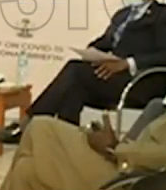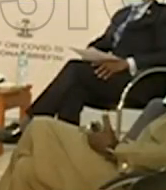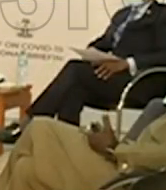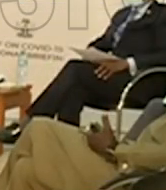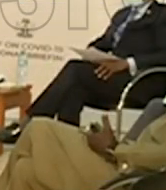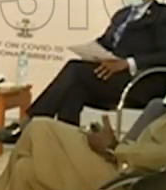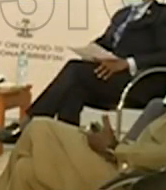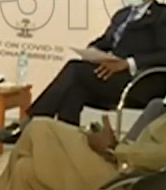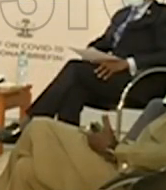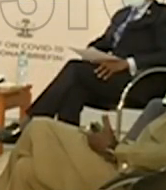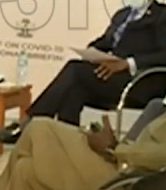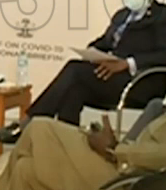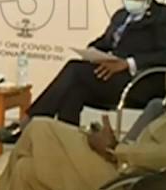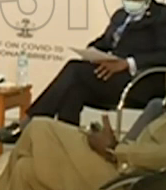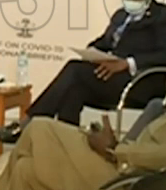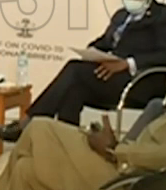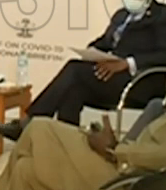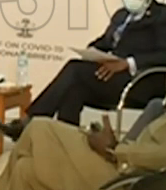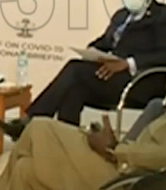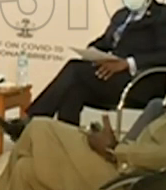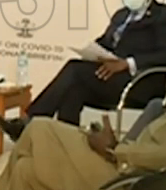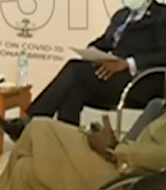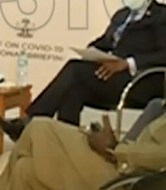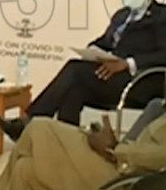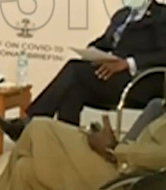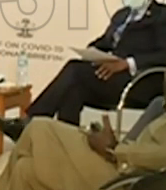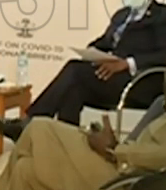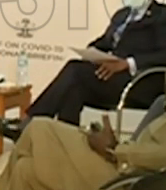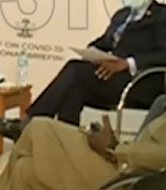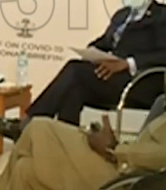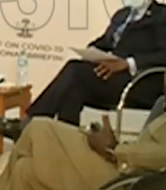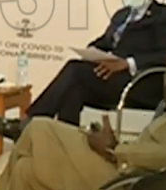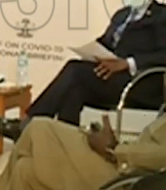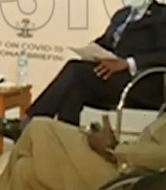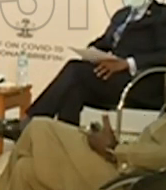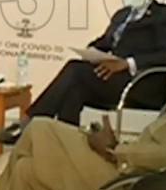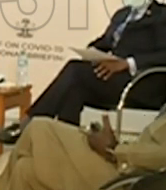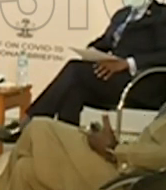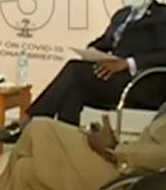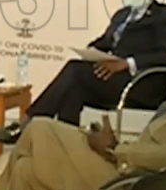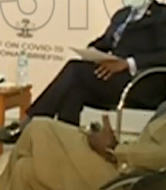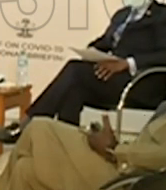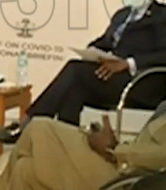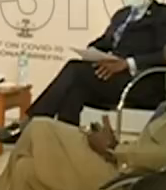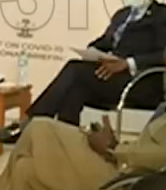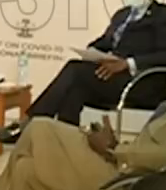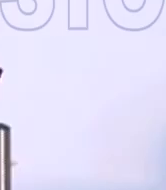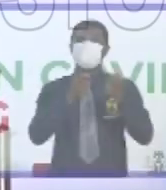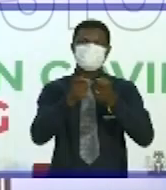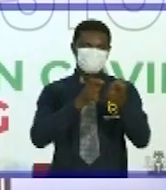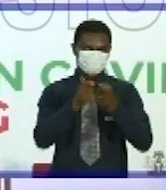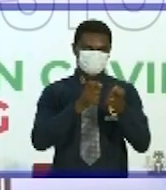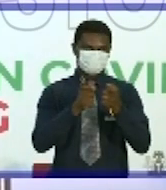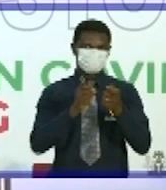Management Analysis System. Is a platform that we're using for our management of outbreak, collecting